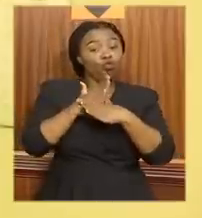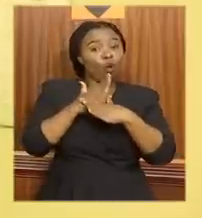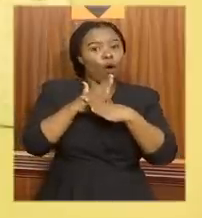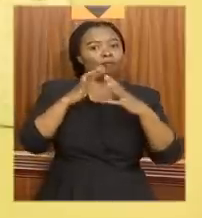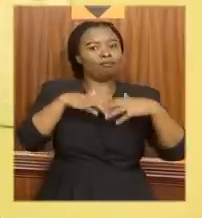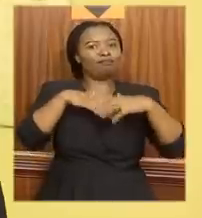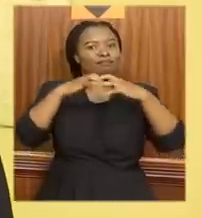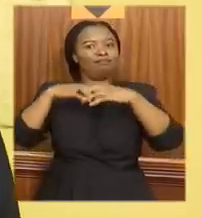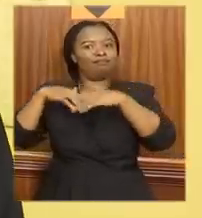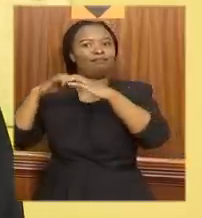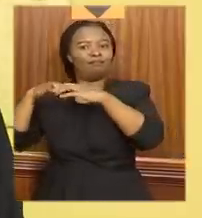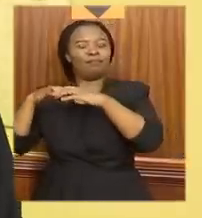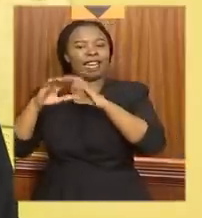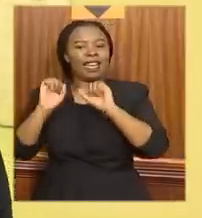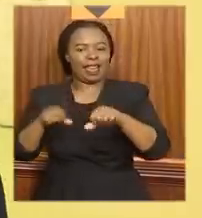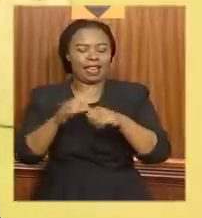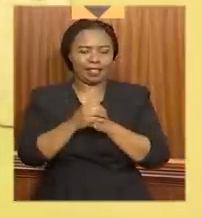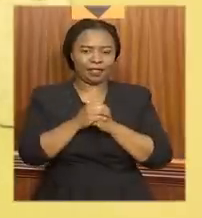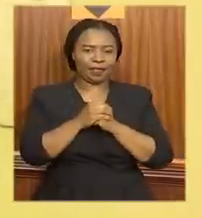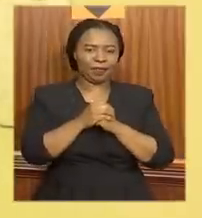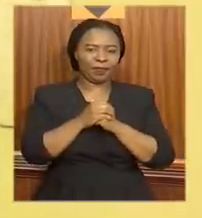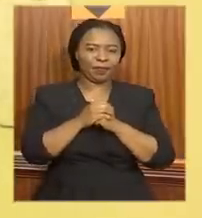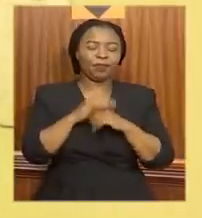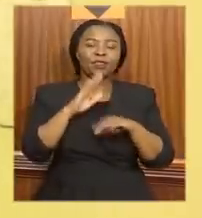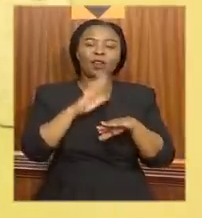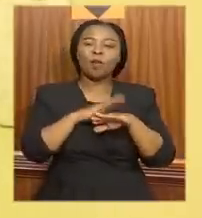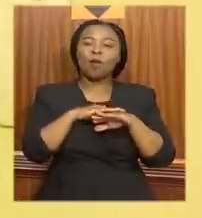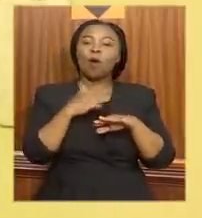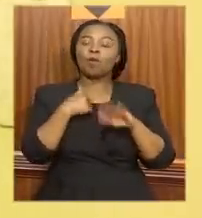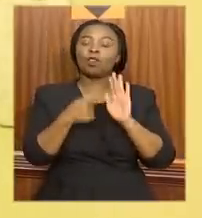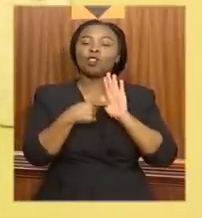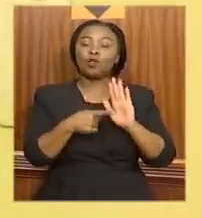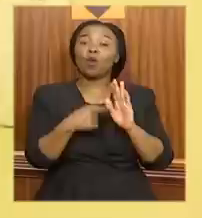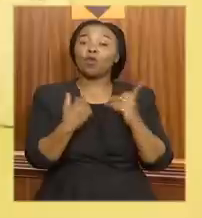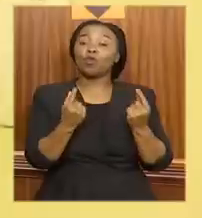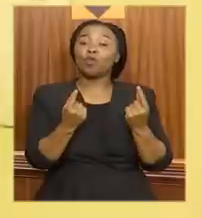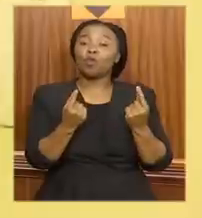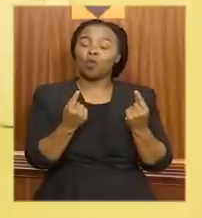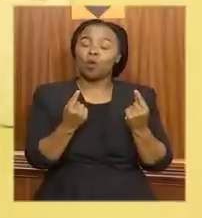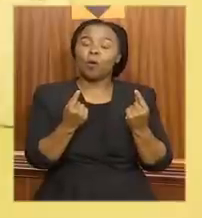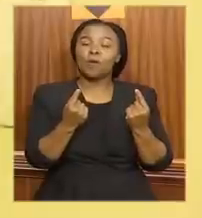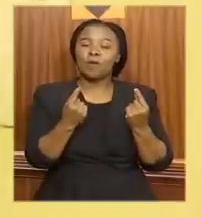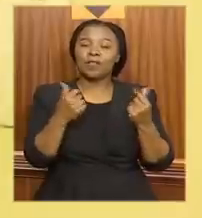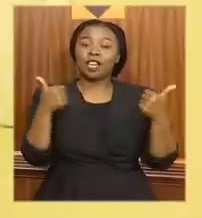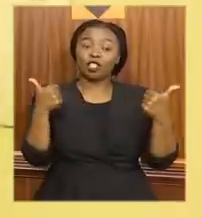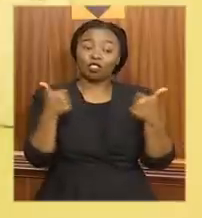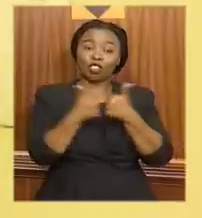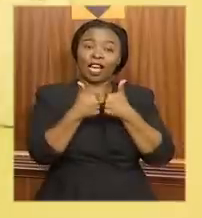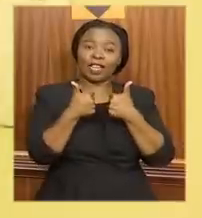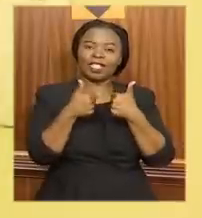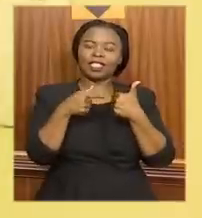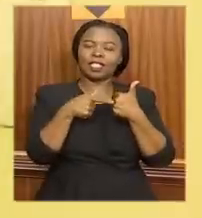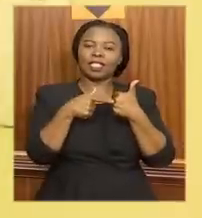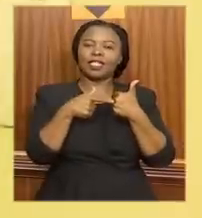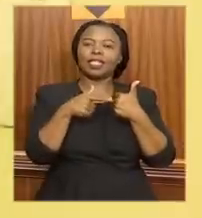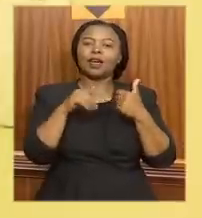that, we will show that we are up to the challenge of rebuilding our beloved country.